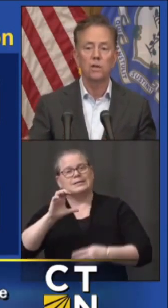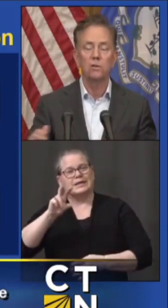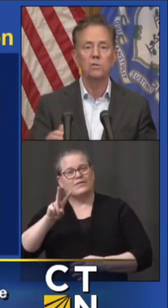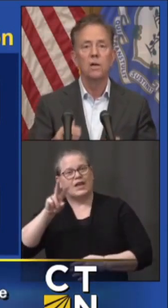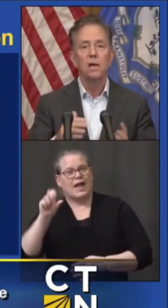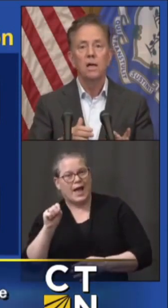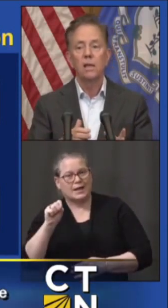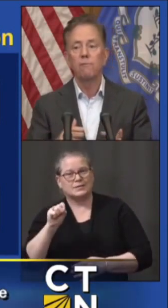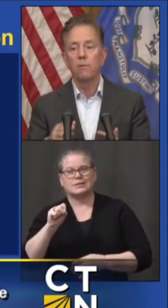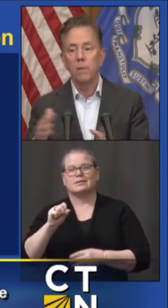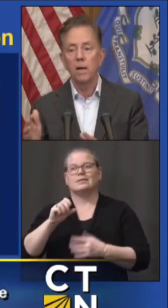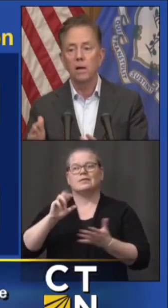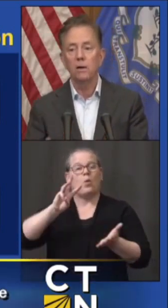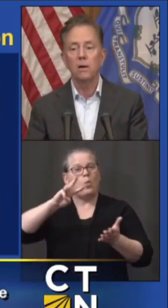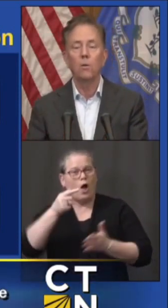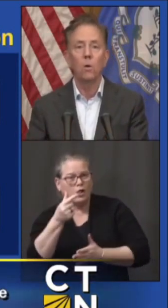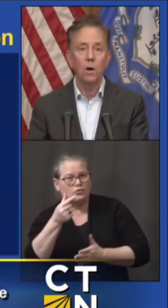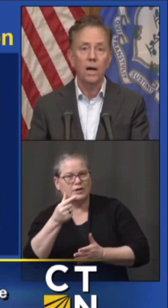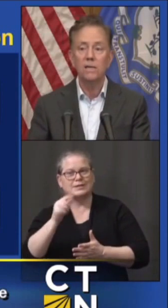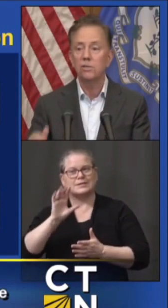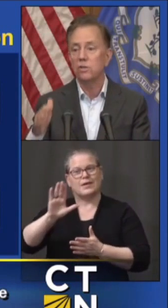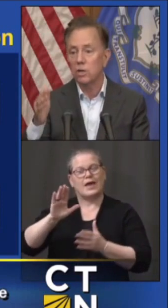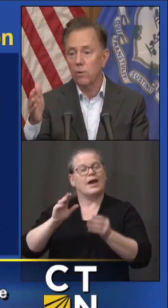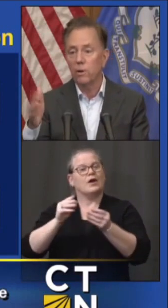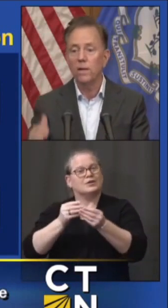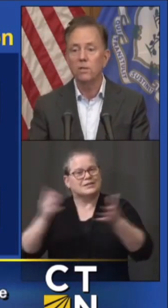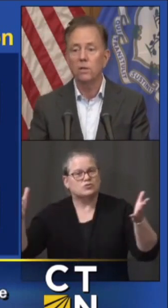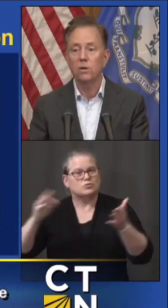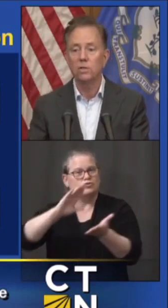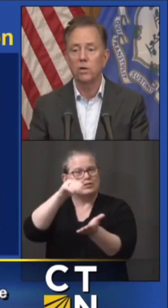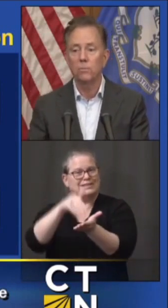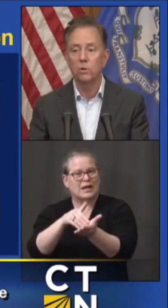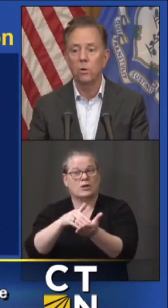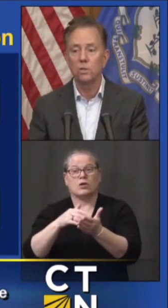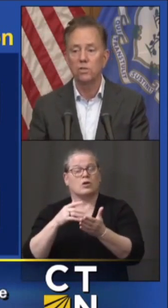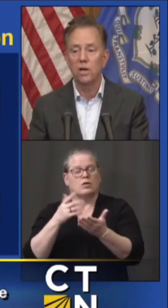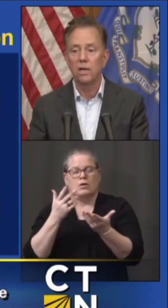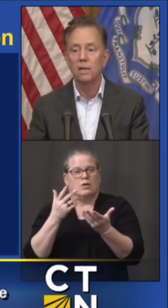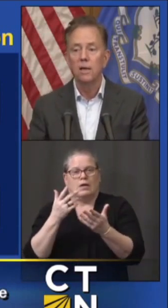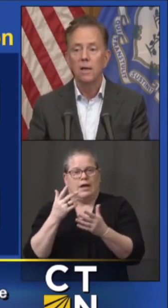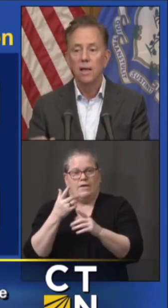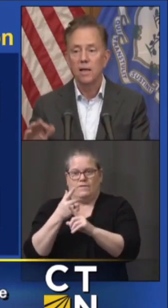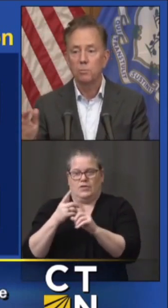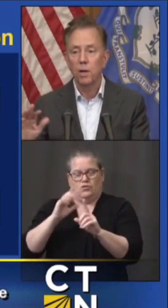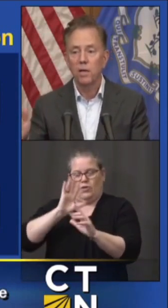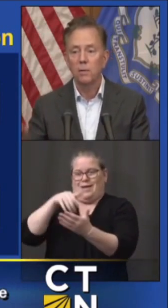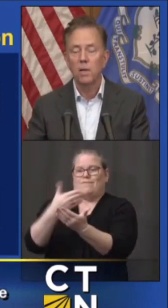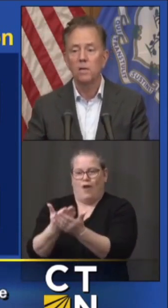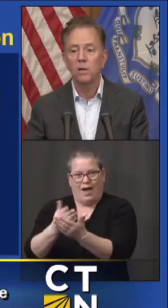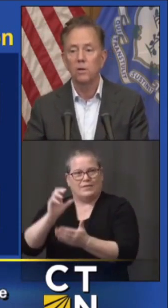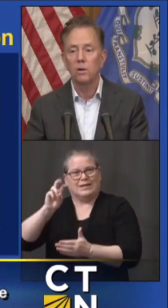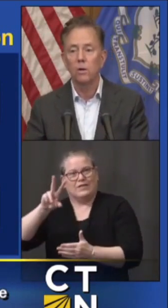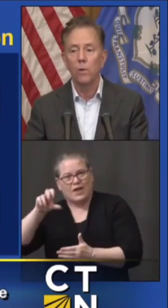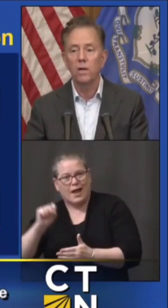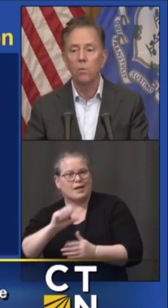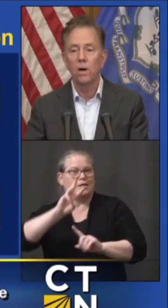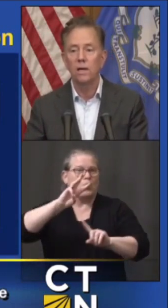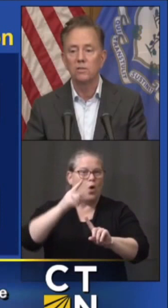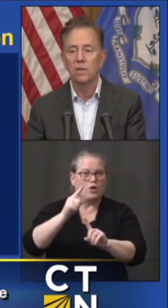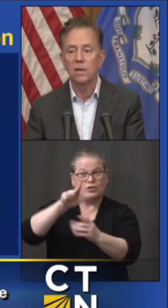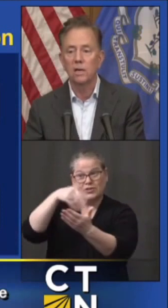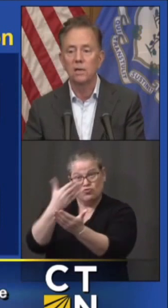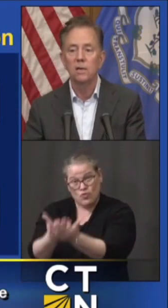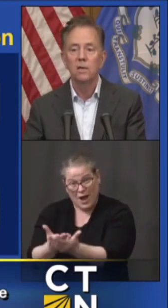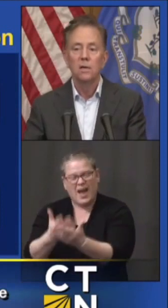distribution centers, and then from there, on ice, going right to the nursing homes on site, and that's probably going to be another week